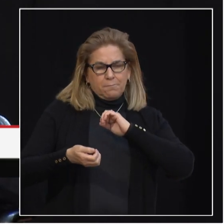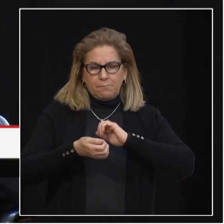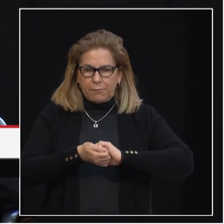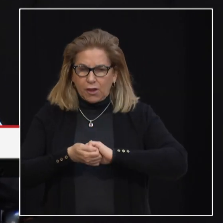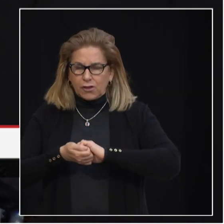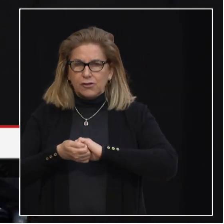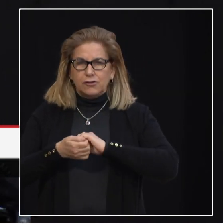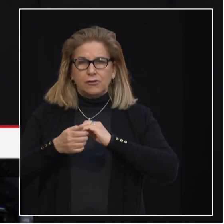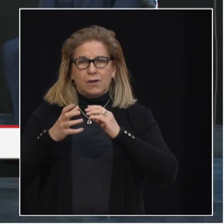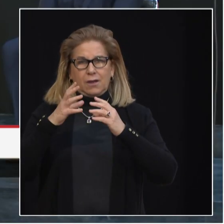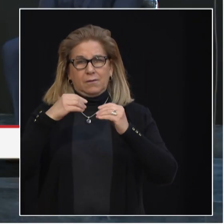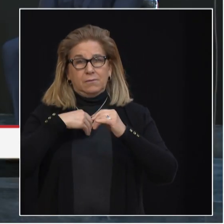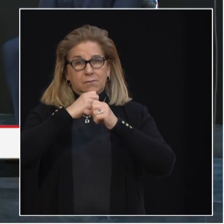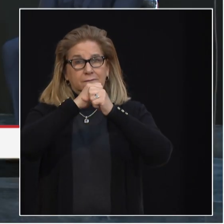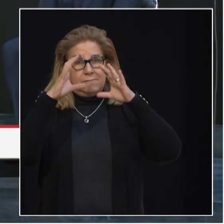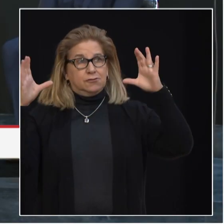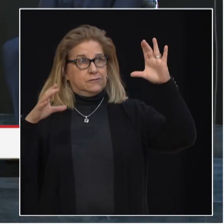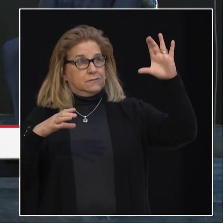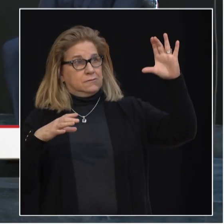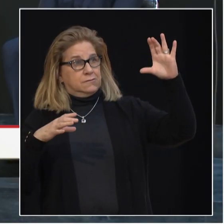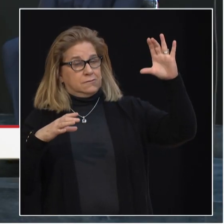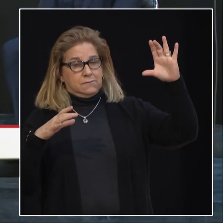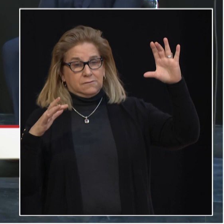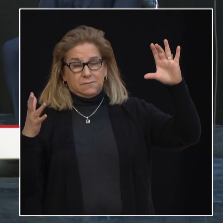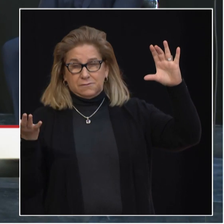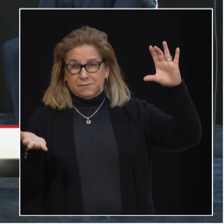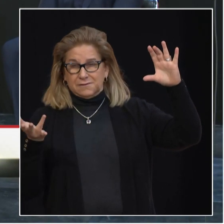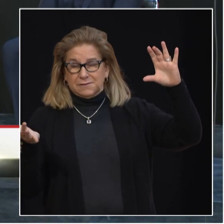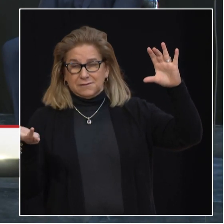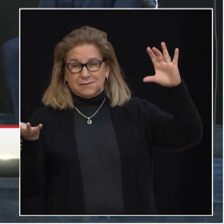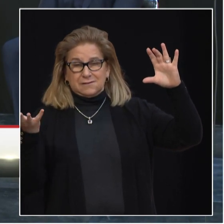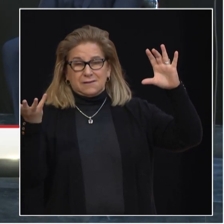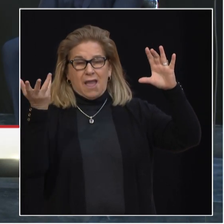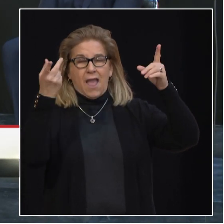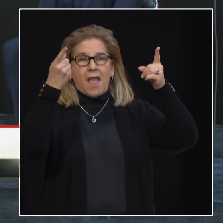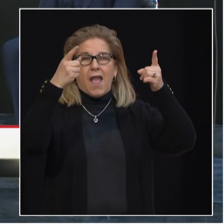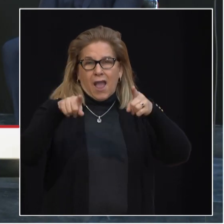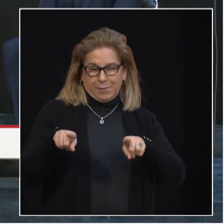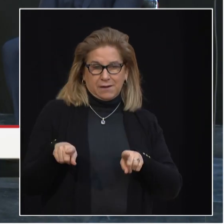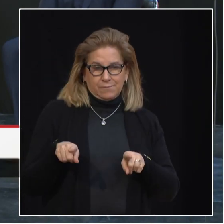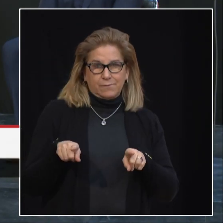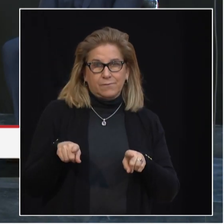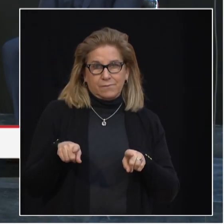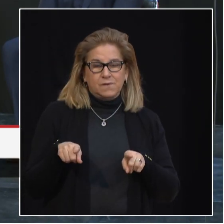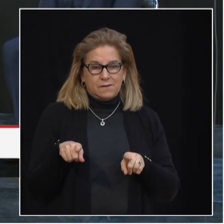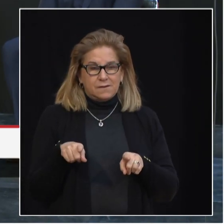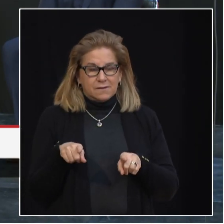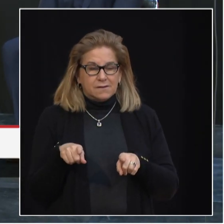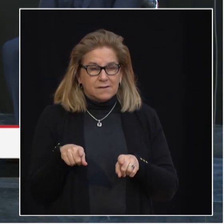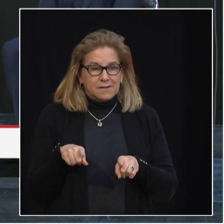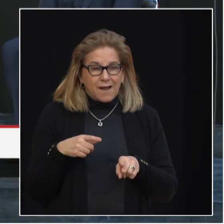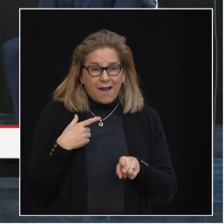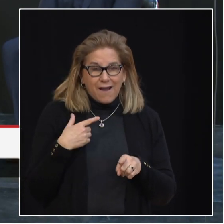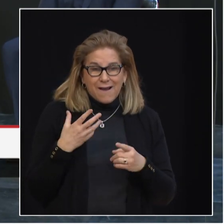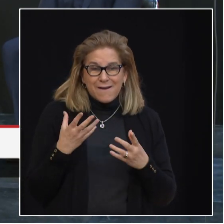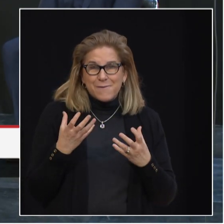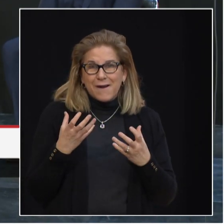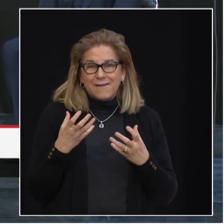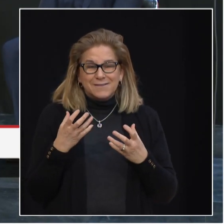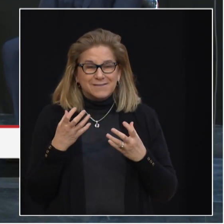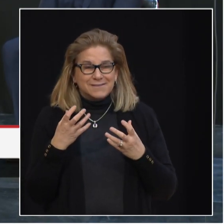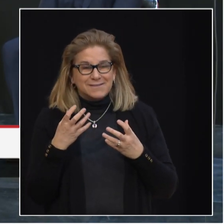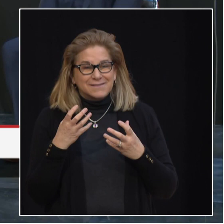That's really helpful, and I think I wanted to kind of go into that crystal ball a little bit. 5 years from now, 10 years from now, we've stated a goal to